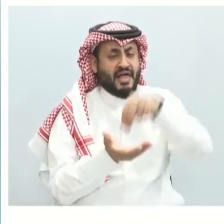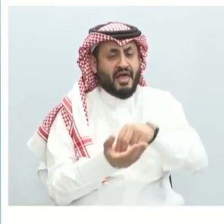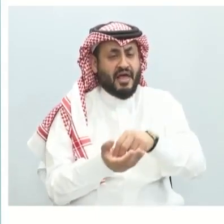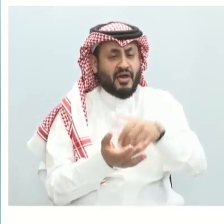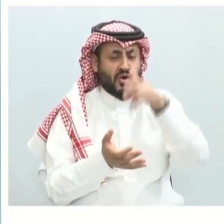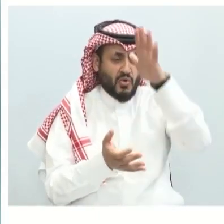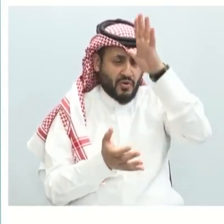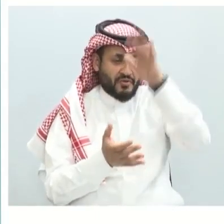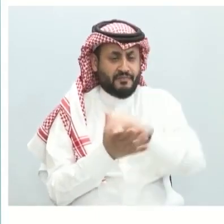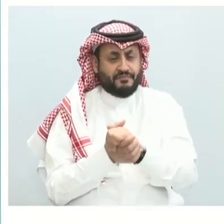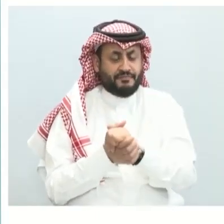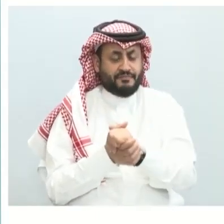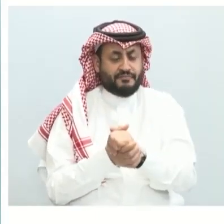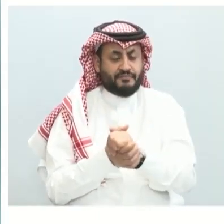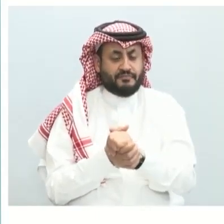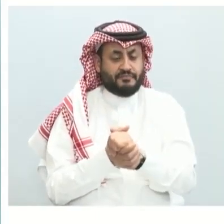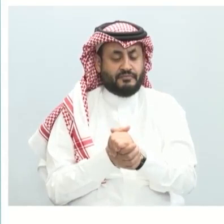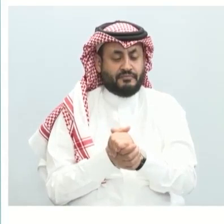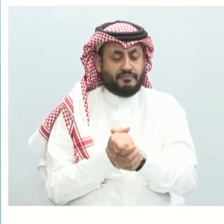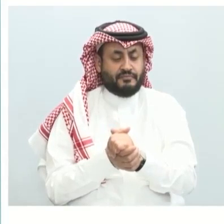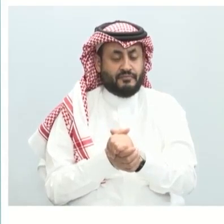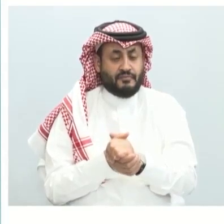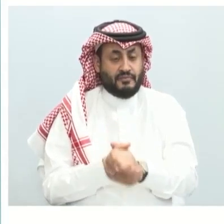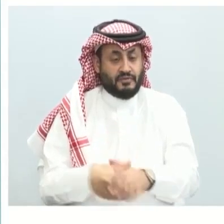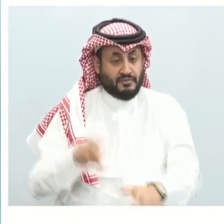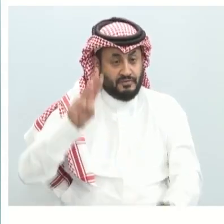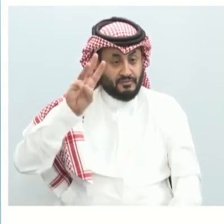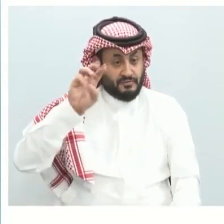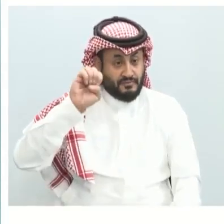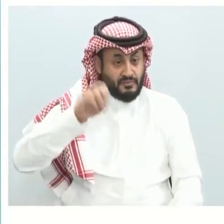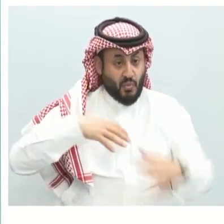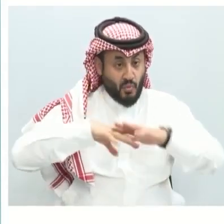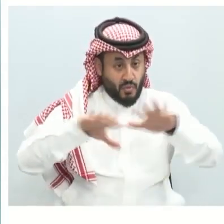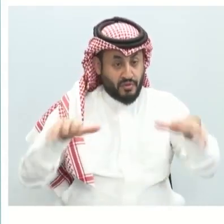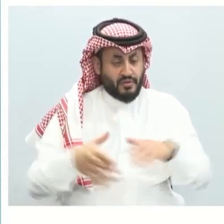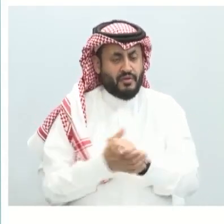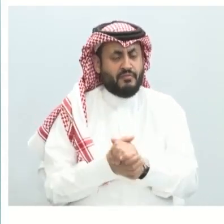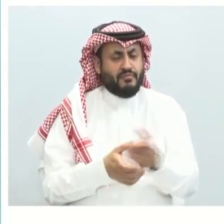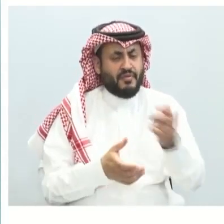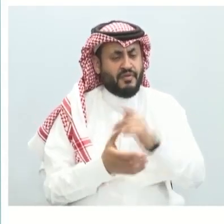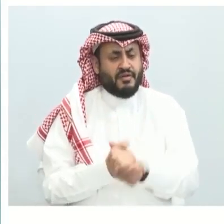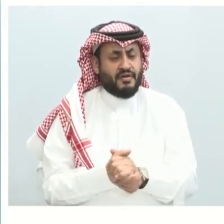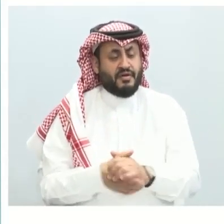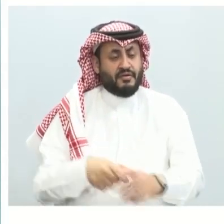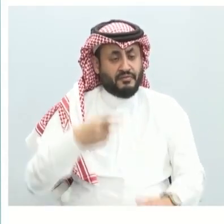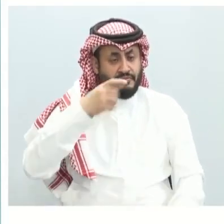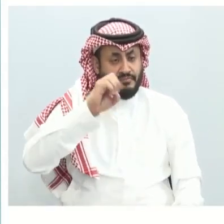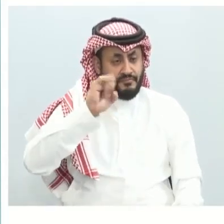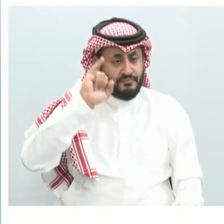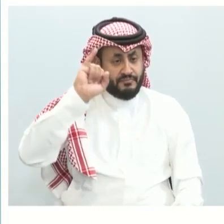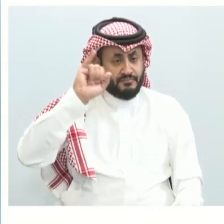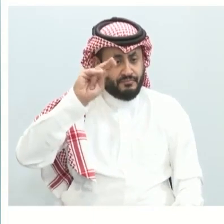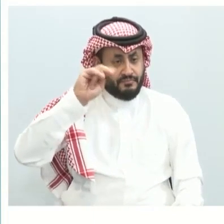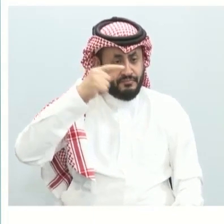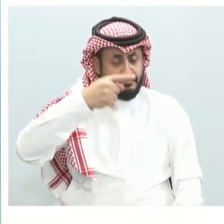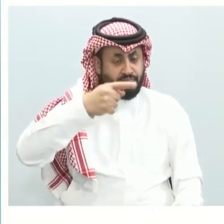We are going to go rock climbing in the Wadi Rum Reserve in Jordan. So here